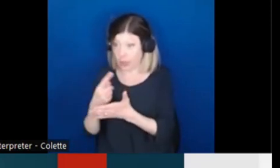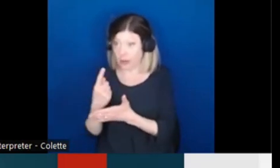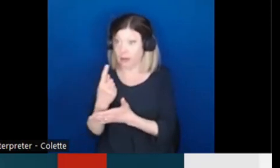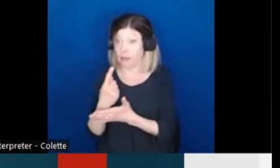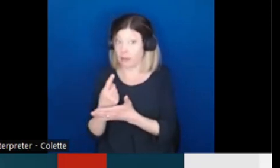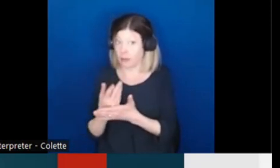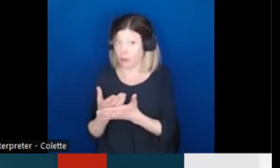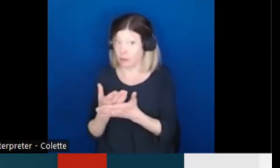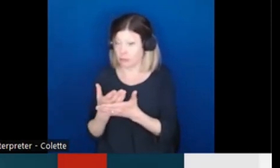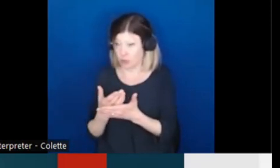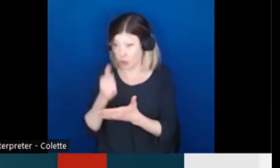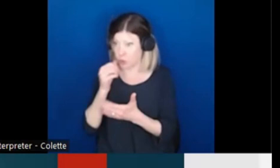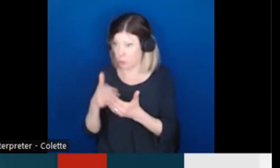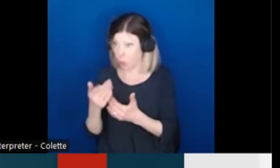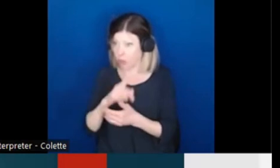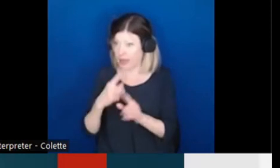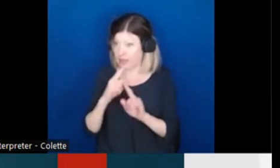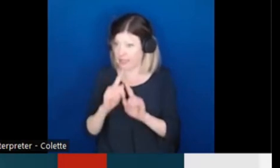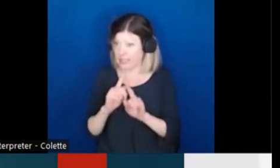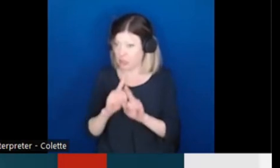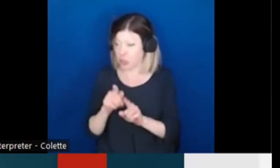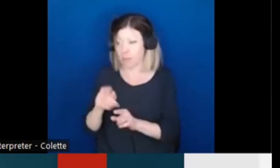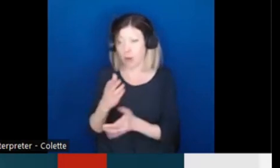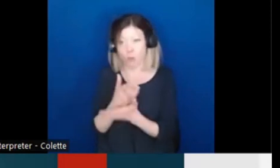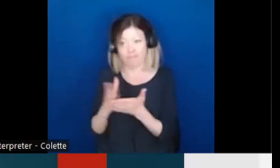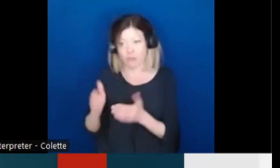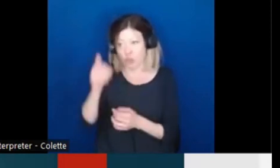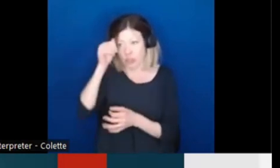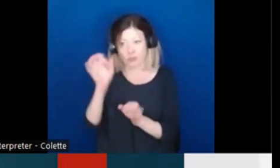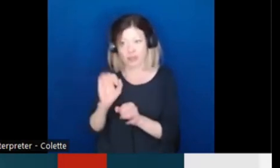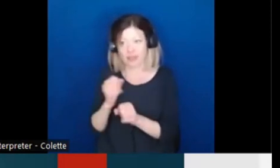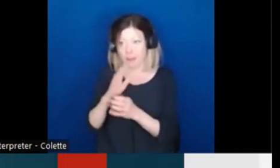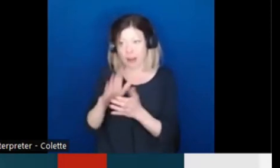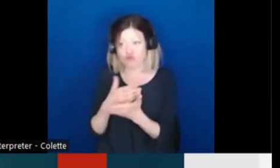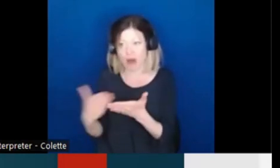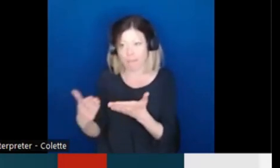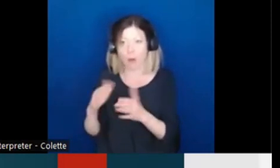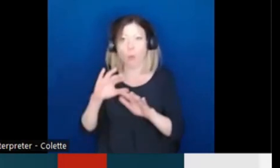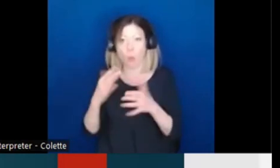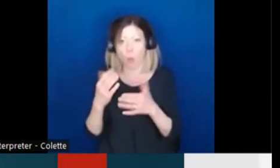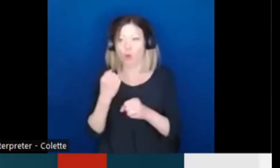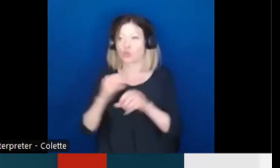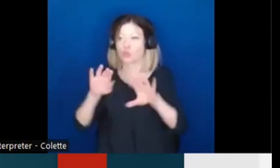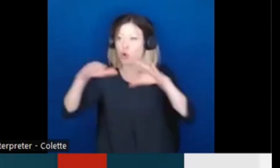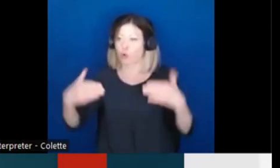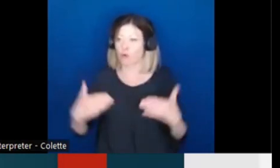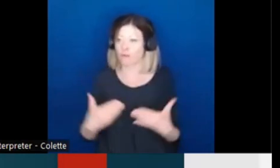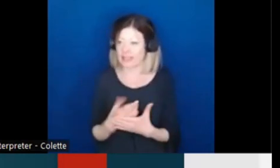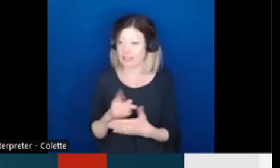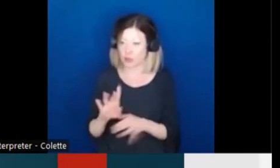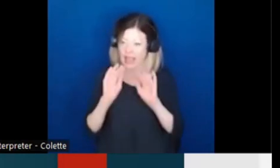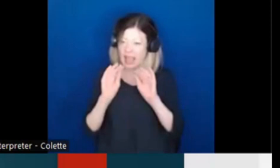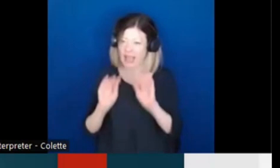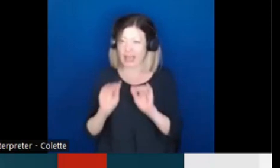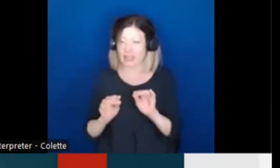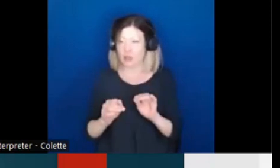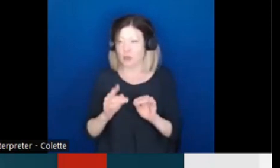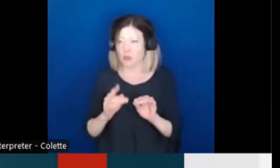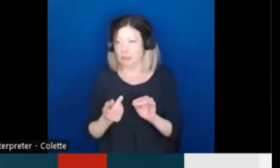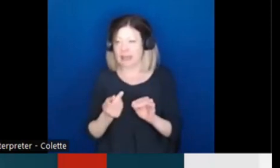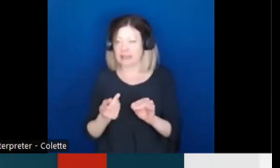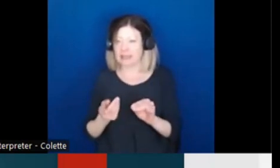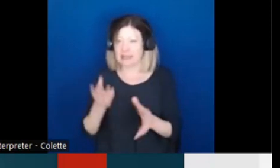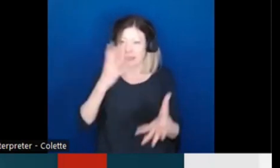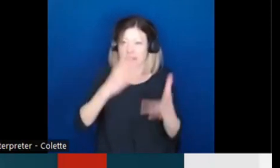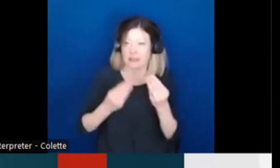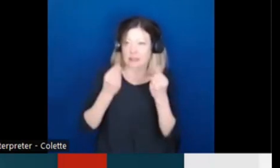geography. So clearly it was a bit of a kind of hit and miss education. But I feel like, it was what they needed to be the writers that